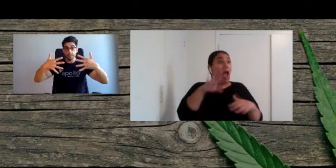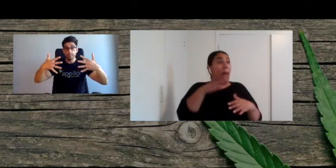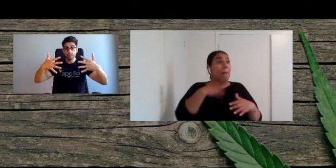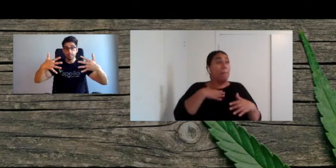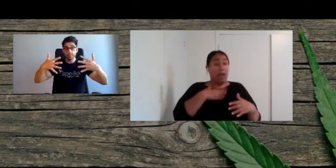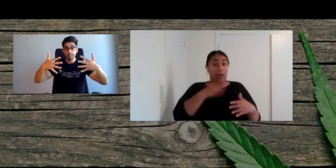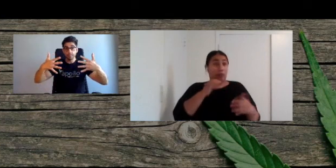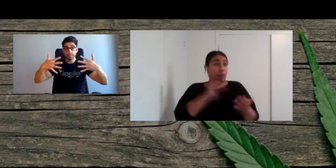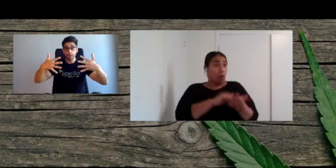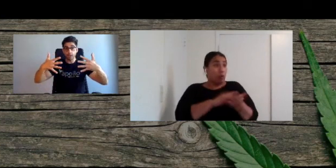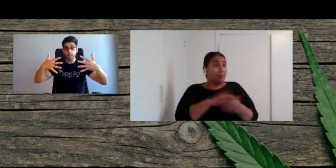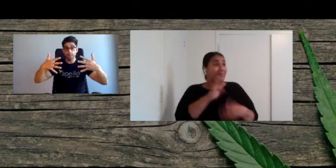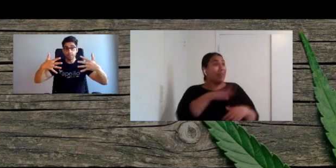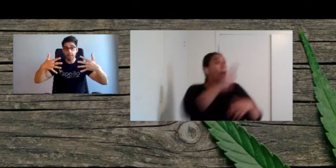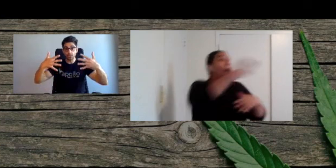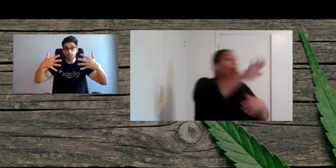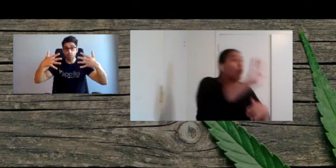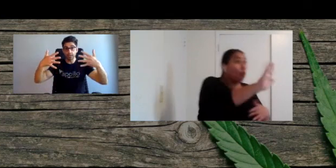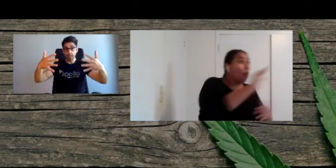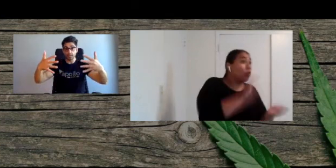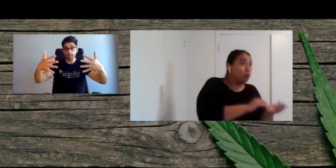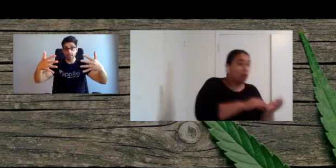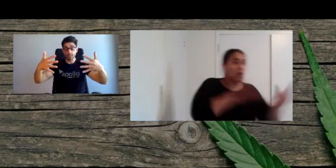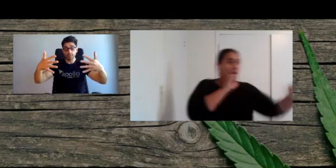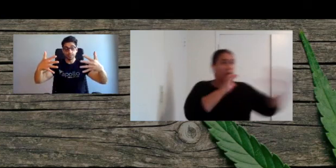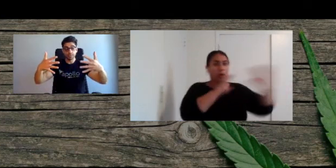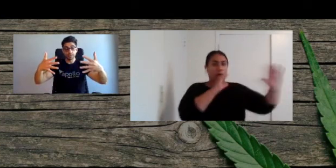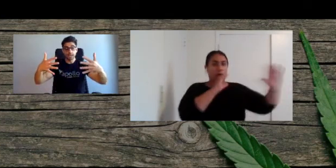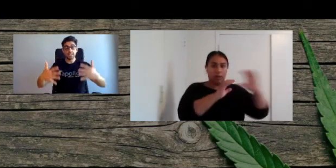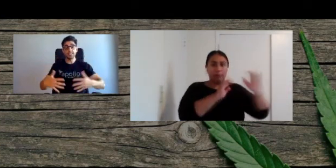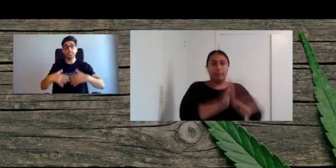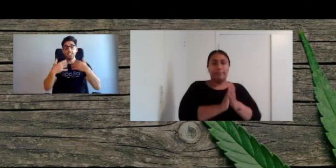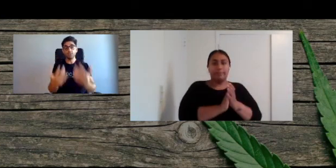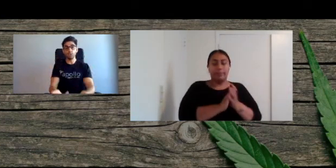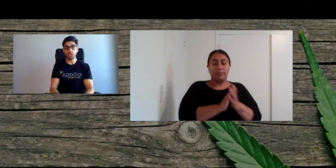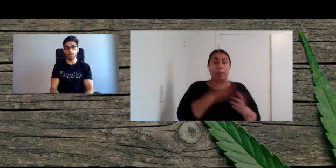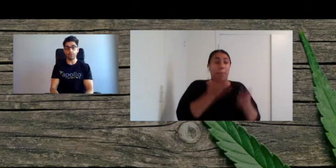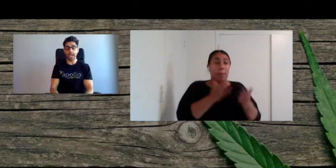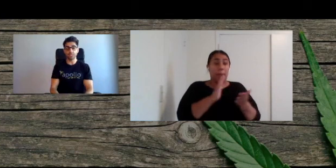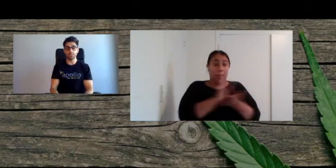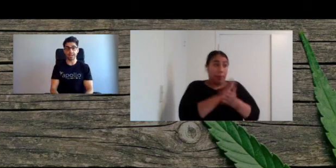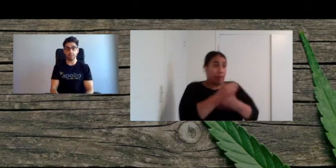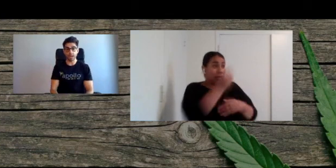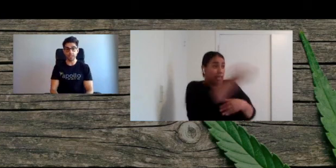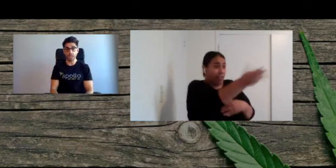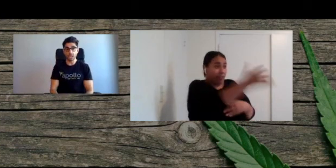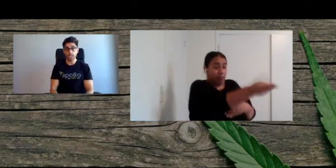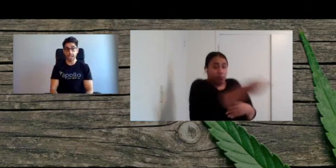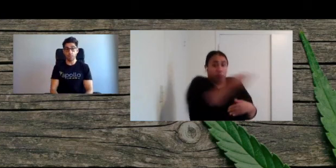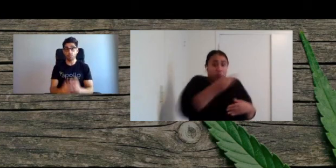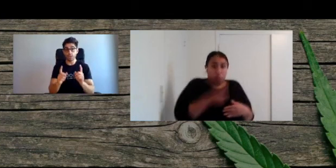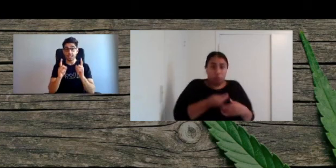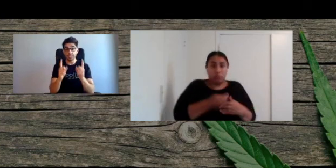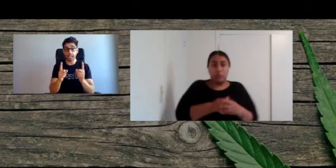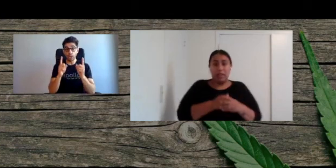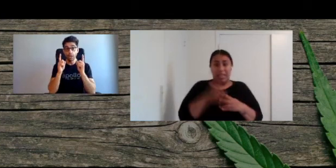permeability, okay? That is what swelling is. This is an evolutionary reaction by our bodies to